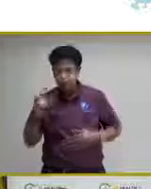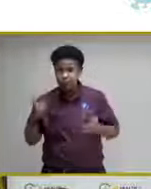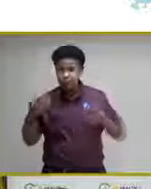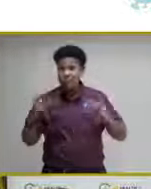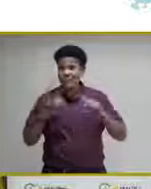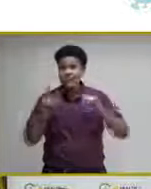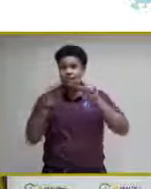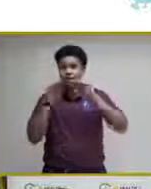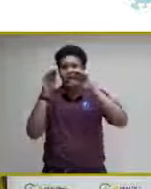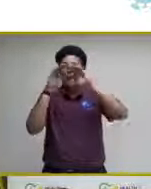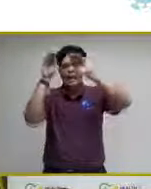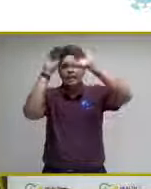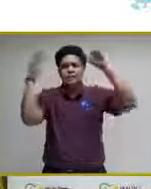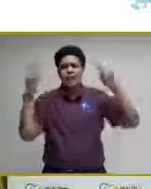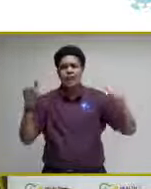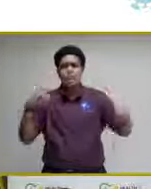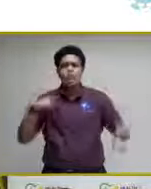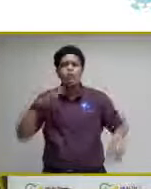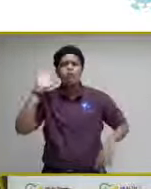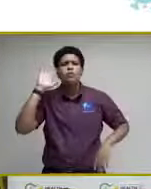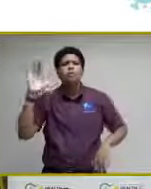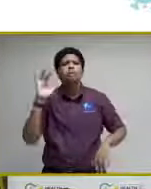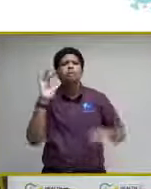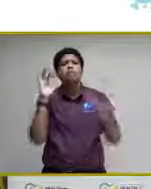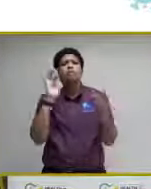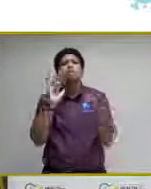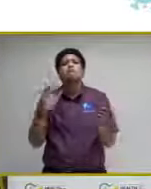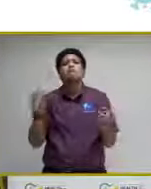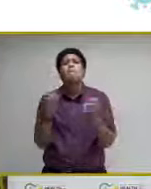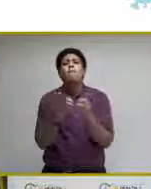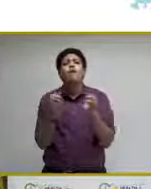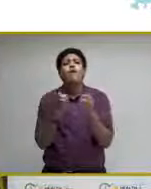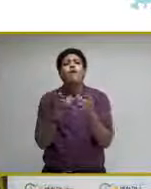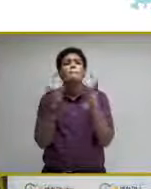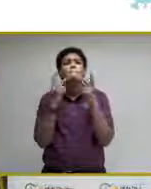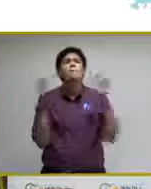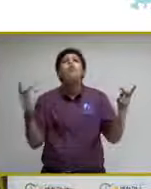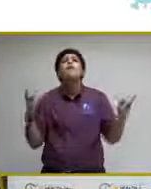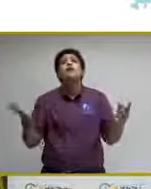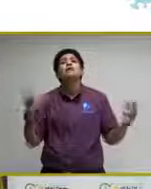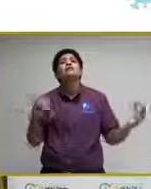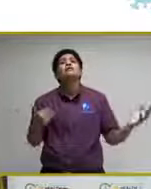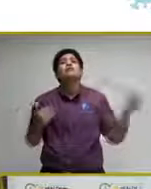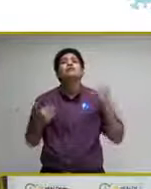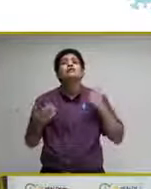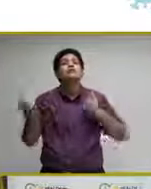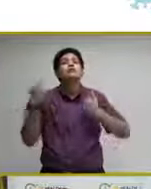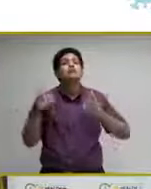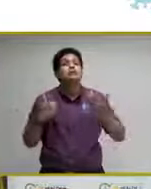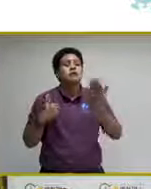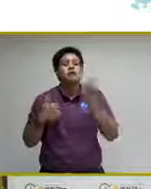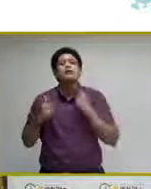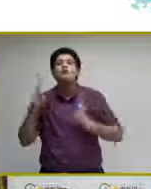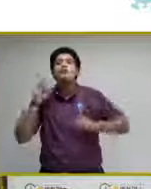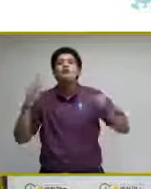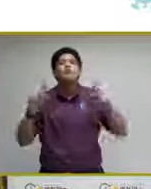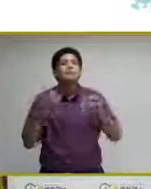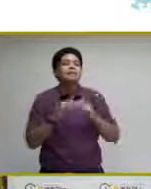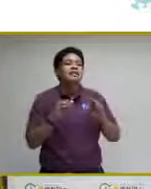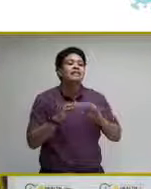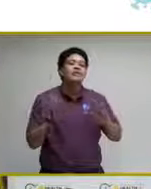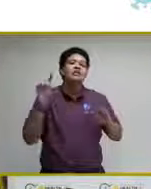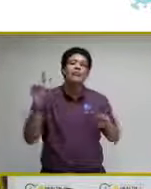different phases, though, we will be making more a public call for persons in phase one, like